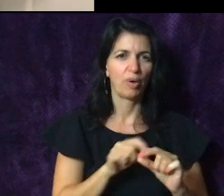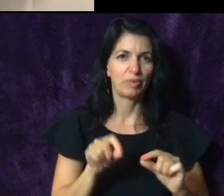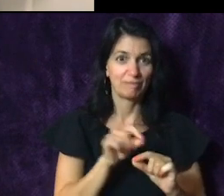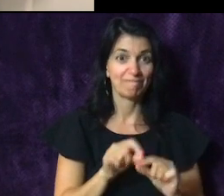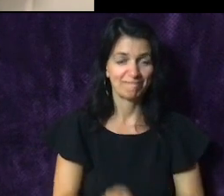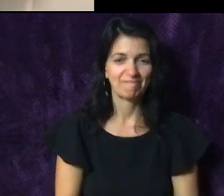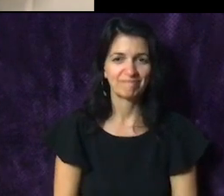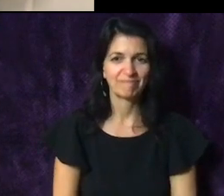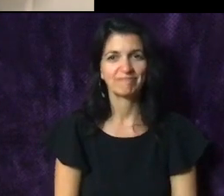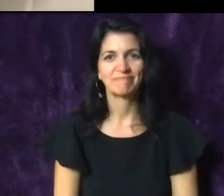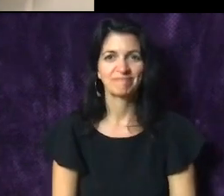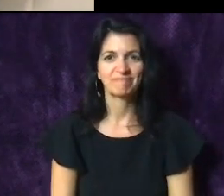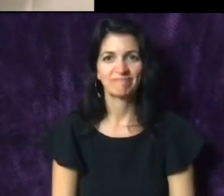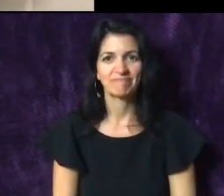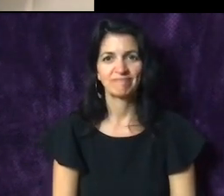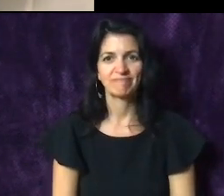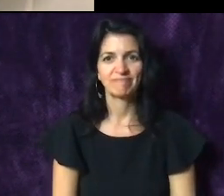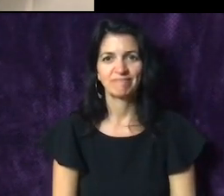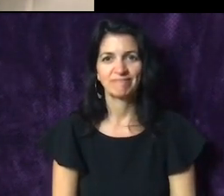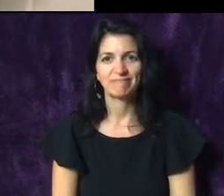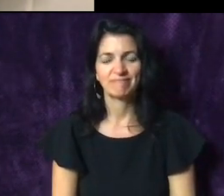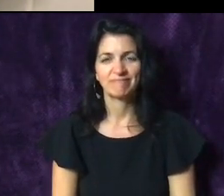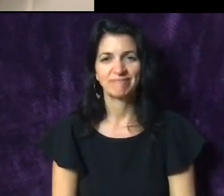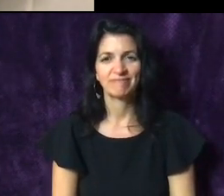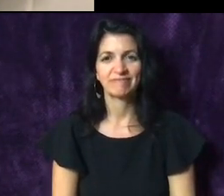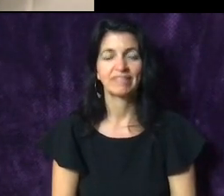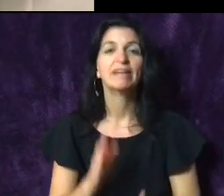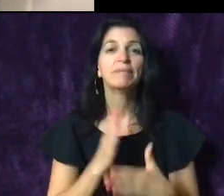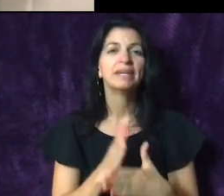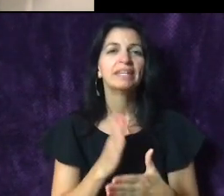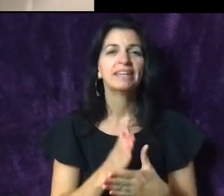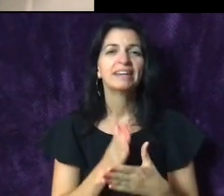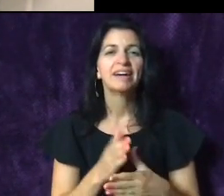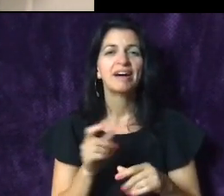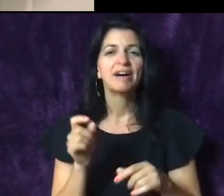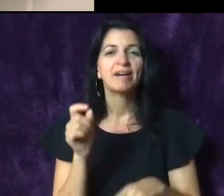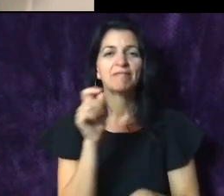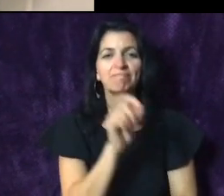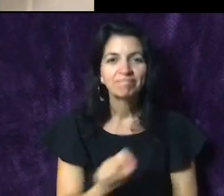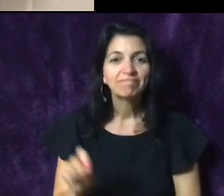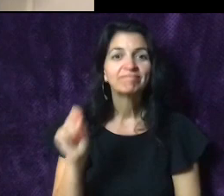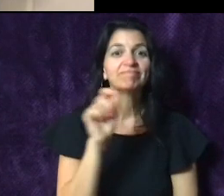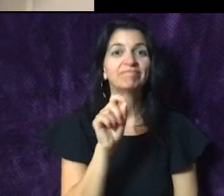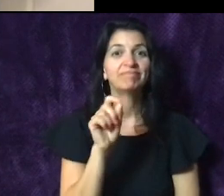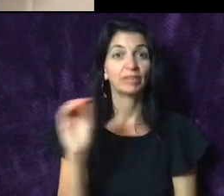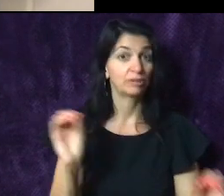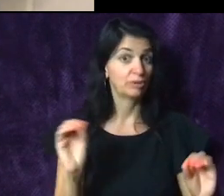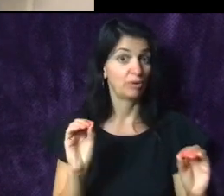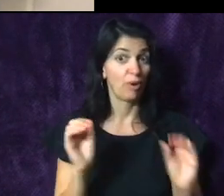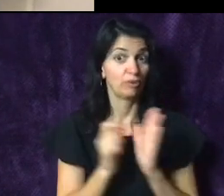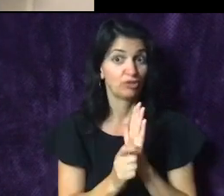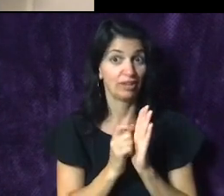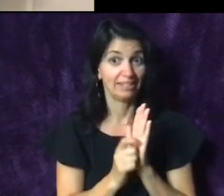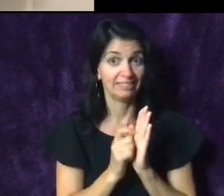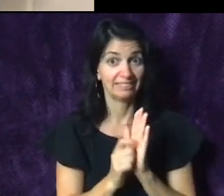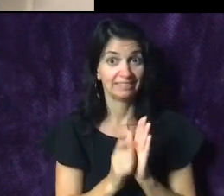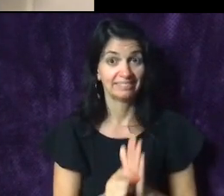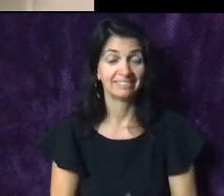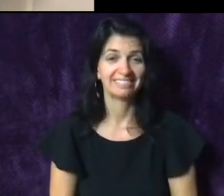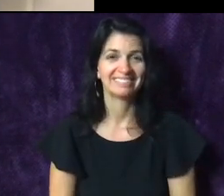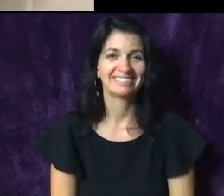Cool. How about not shaded with one on the medium, and then shaded in one